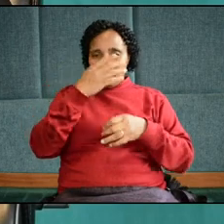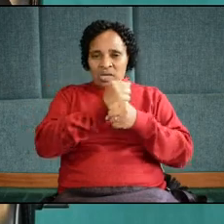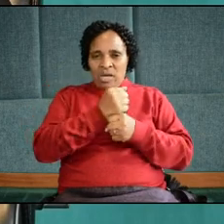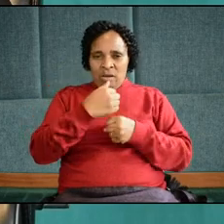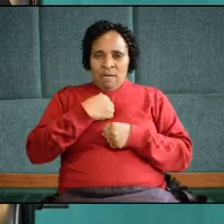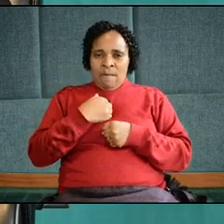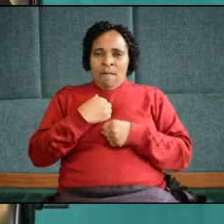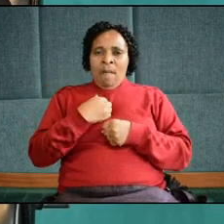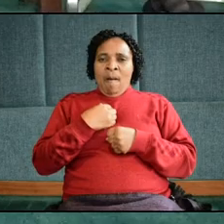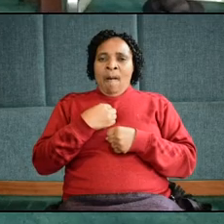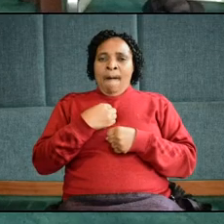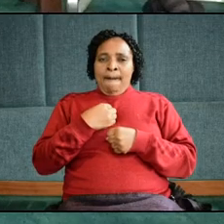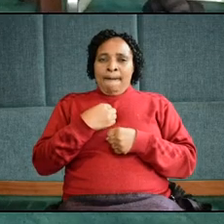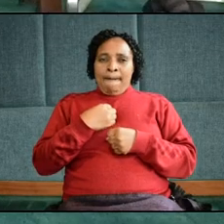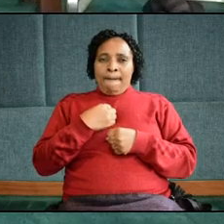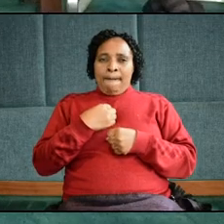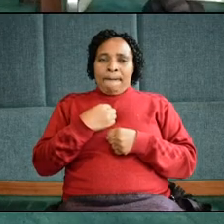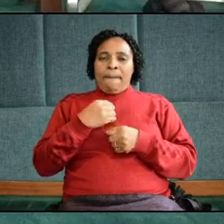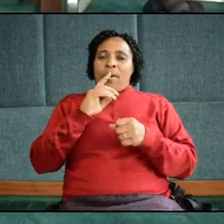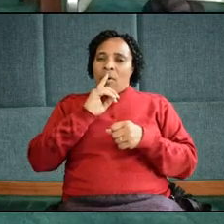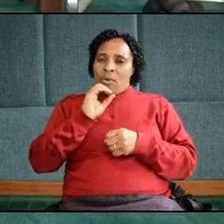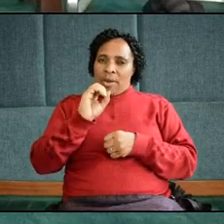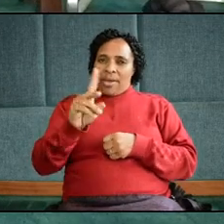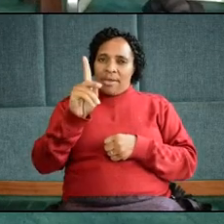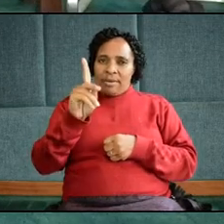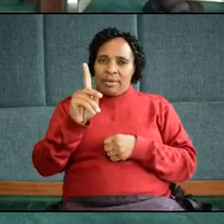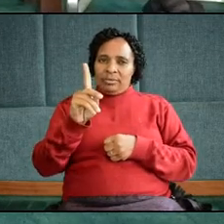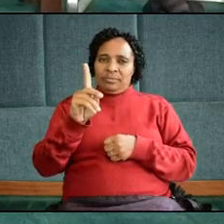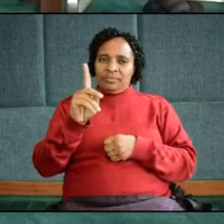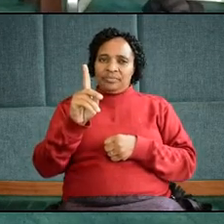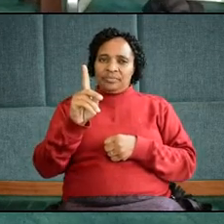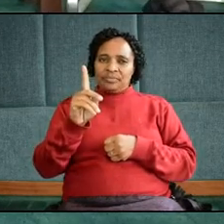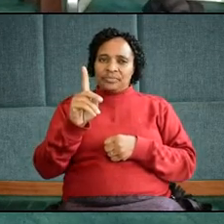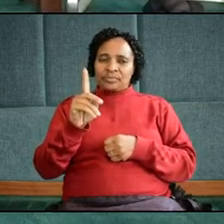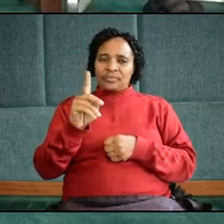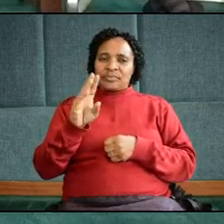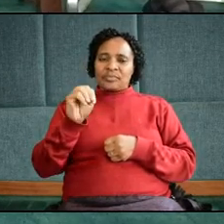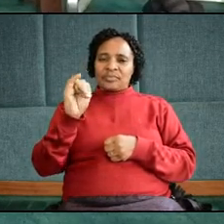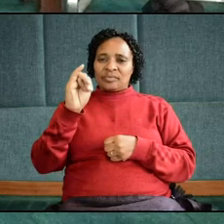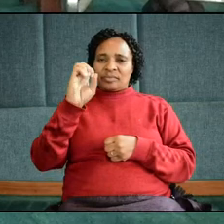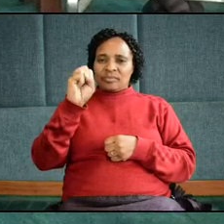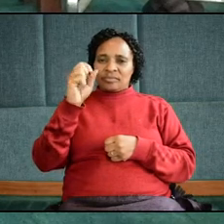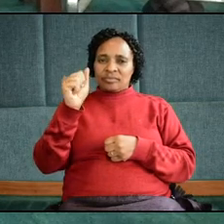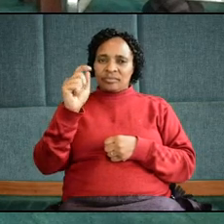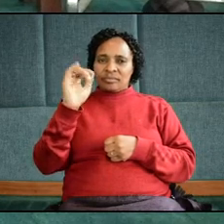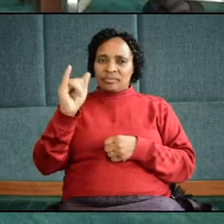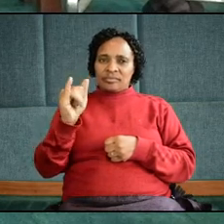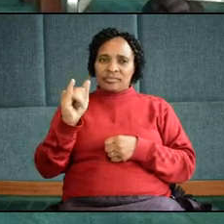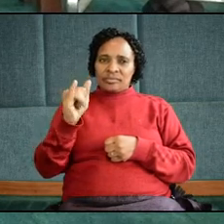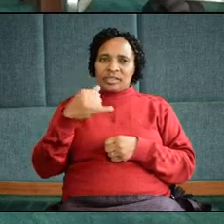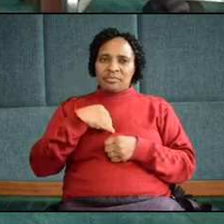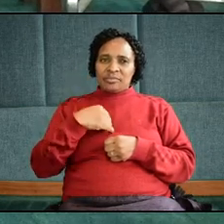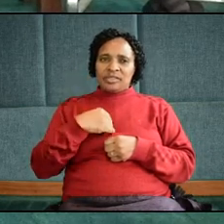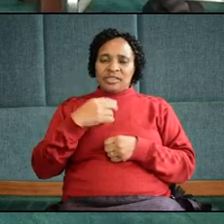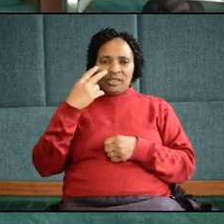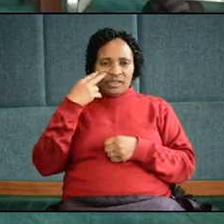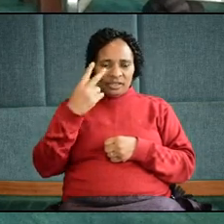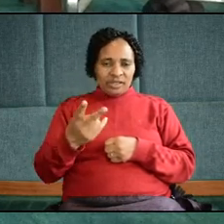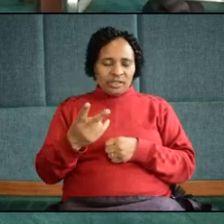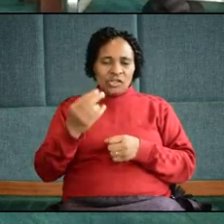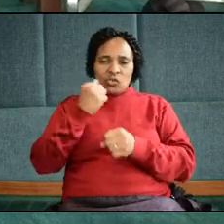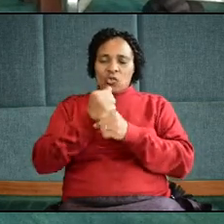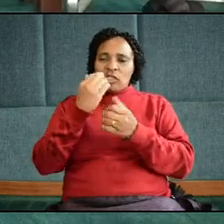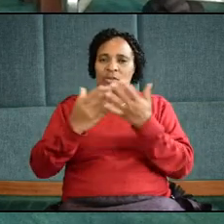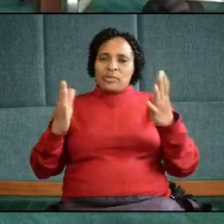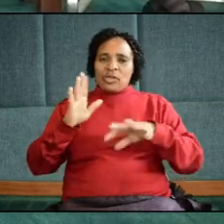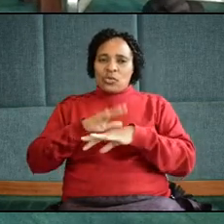trust. Mm-hmm. So being manipulative. Yeah. All right. Uh-huh. Misati. So I would see doing